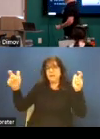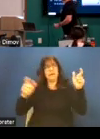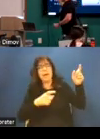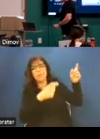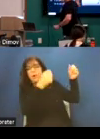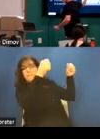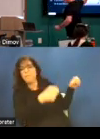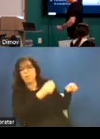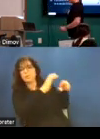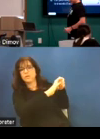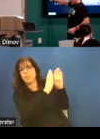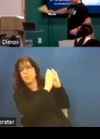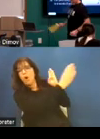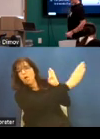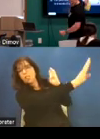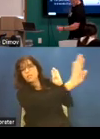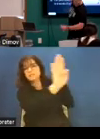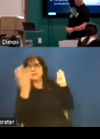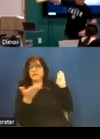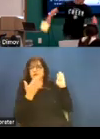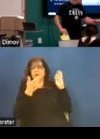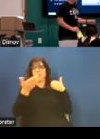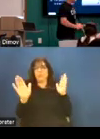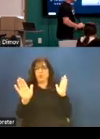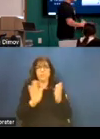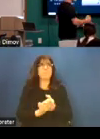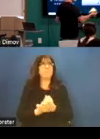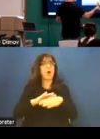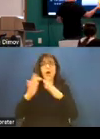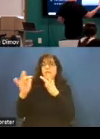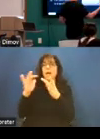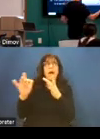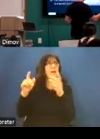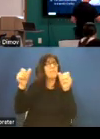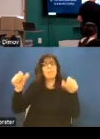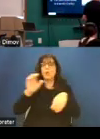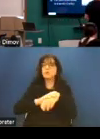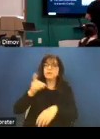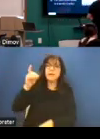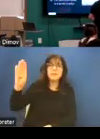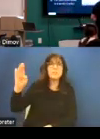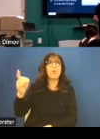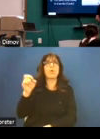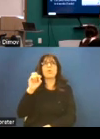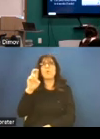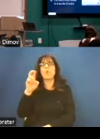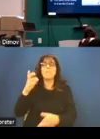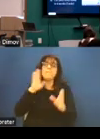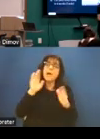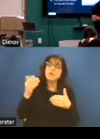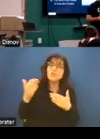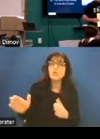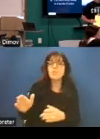post it somewhere around all this. And online, you can post it on your dashboard, or in your bedroom, or